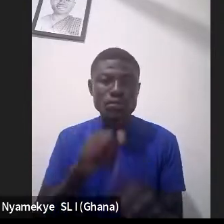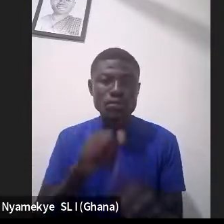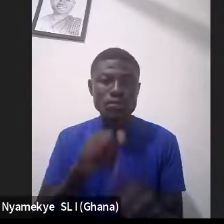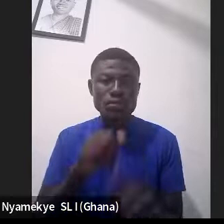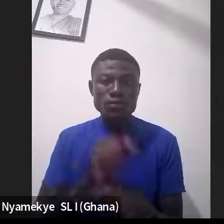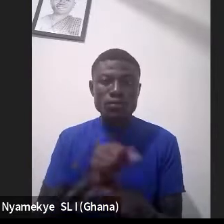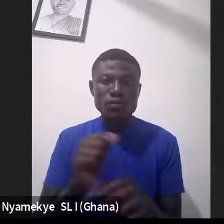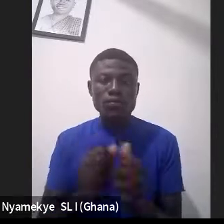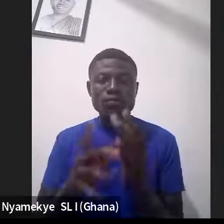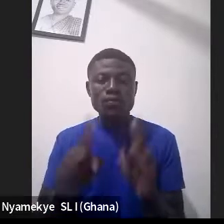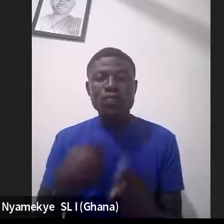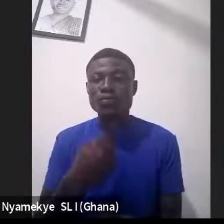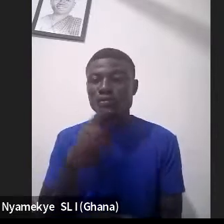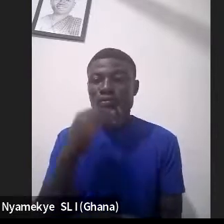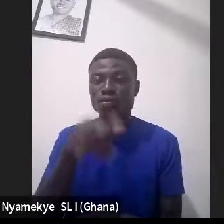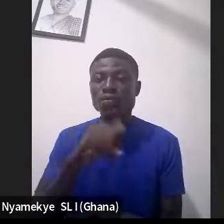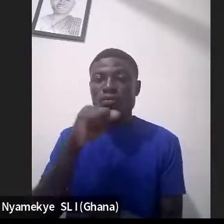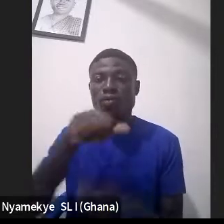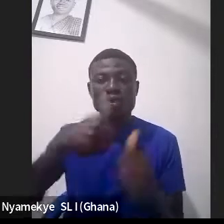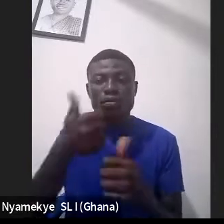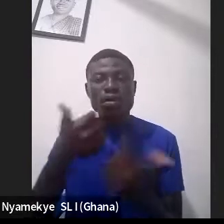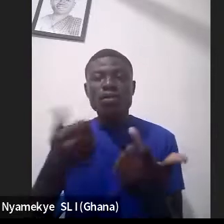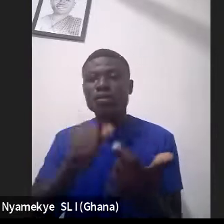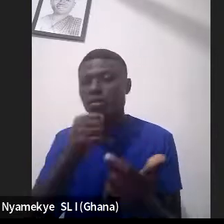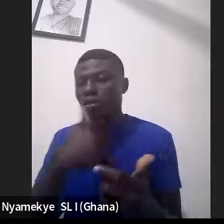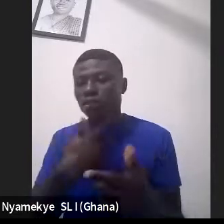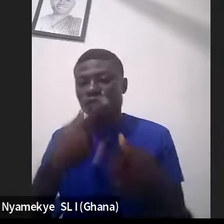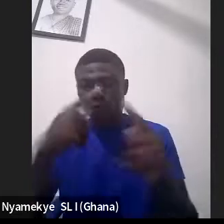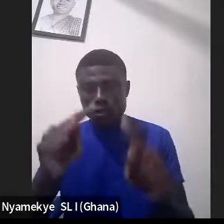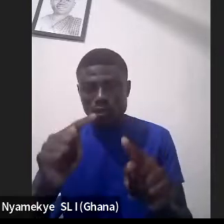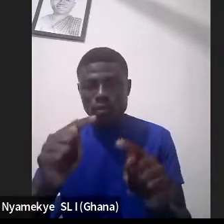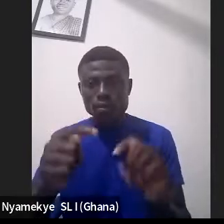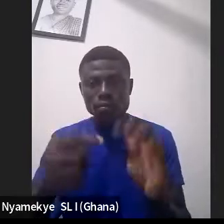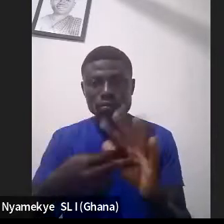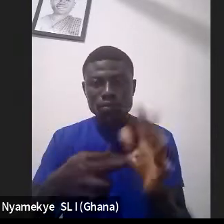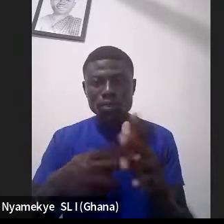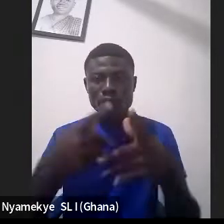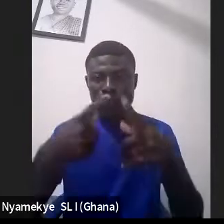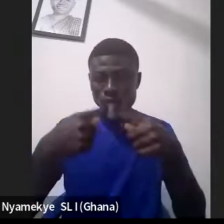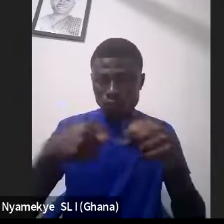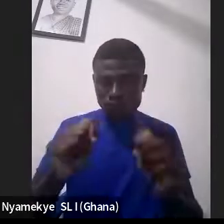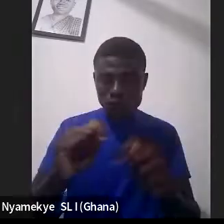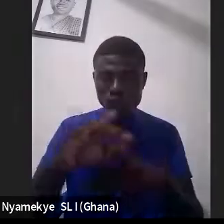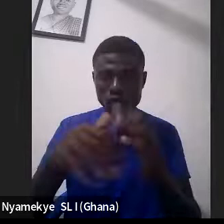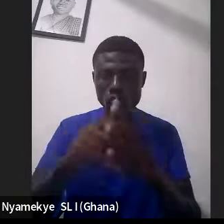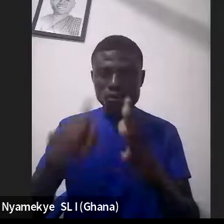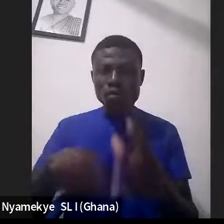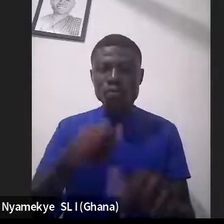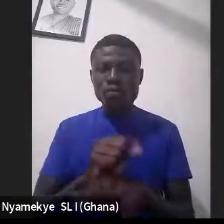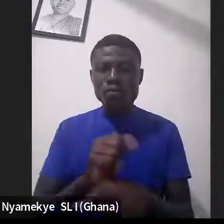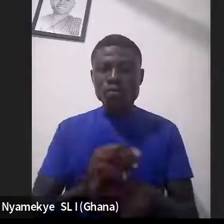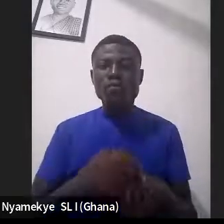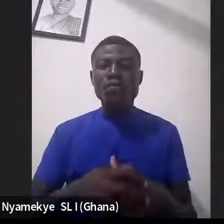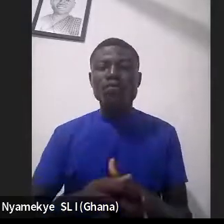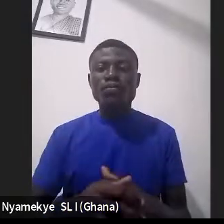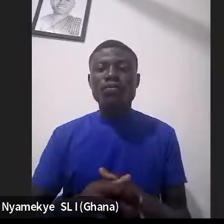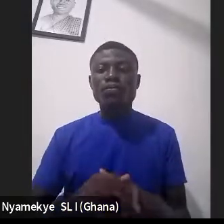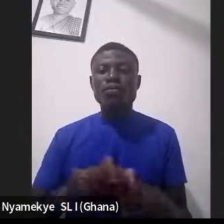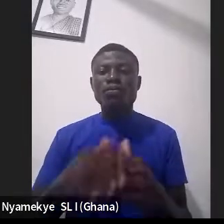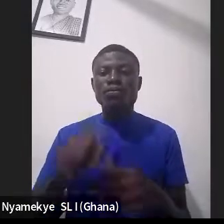that, it's not about lack of trying. They are trying really. Oh, great. Perfect. Somebody already put it